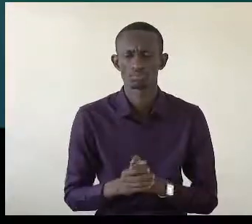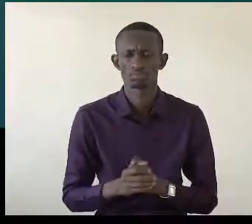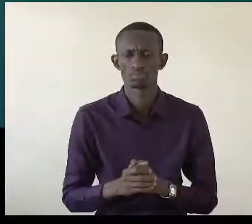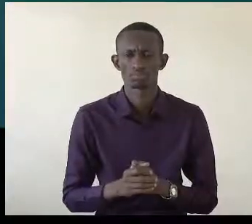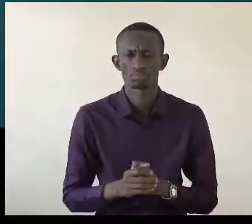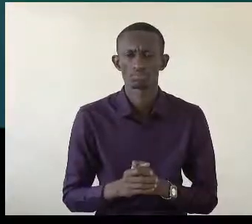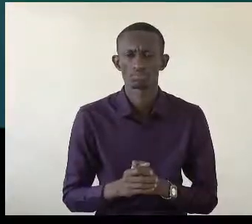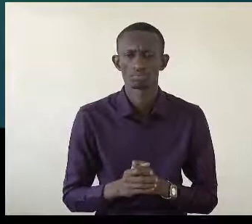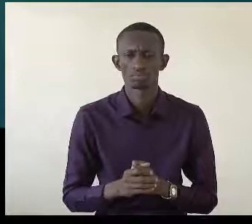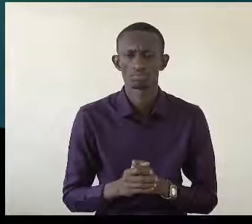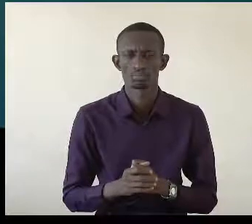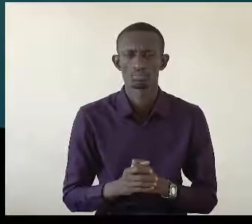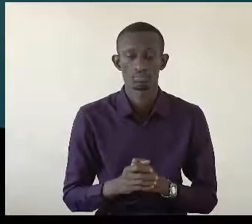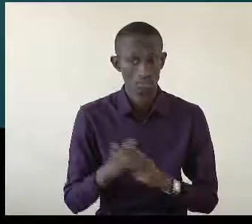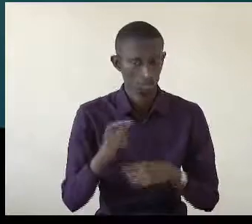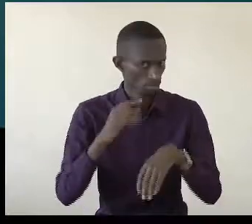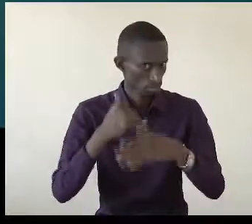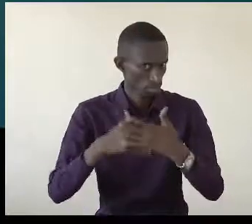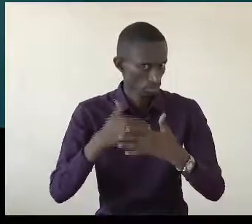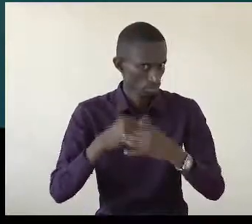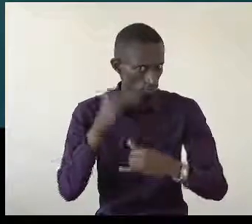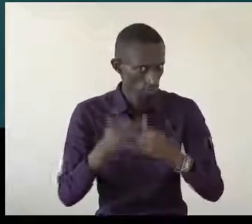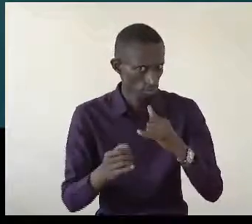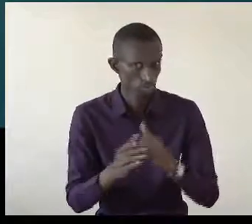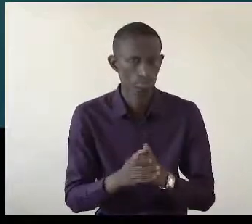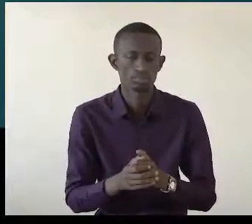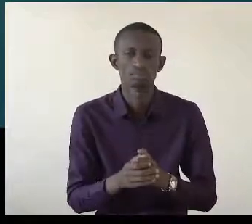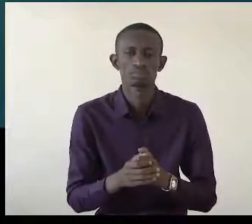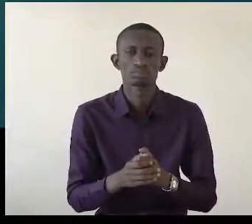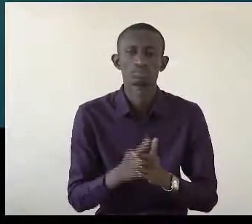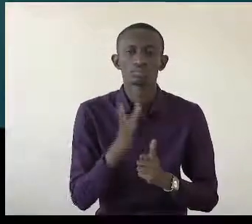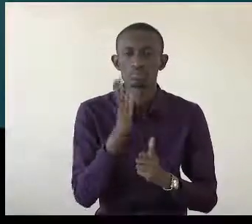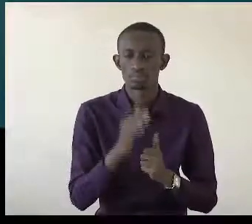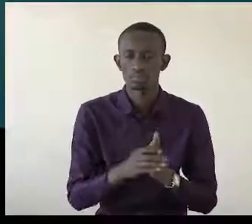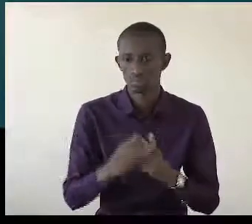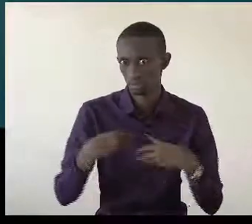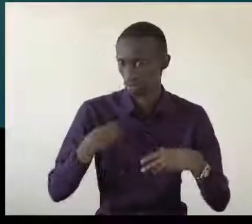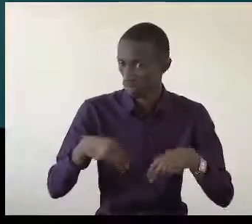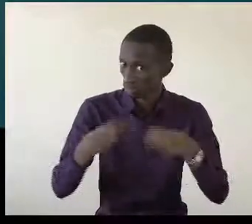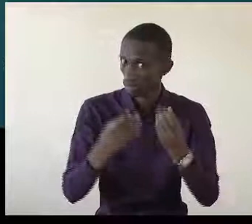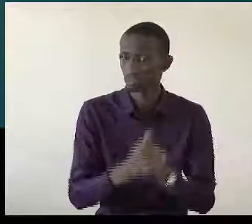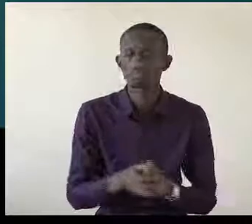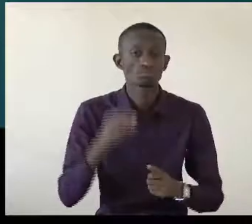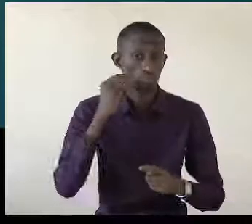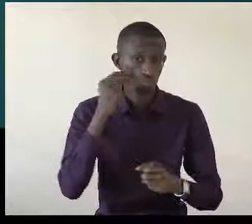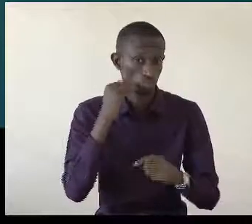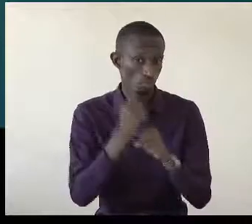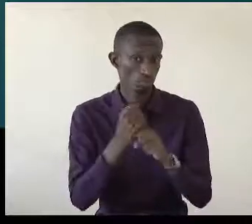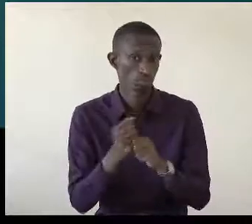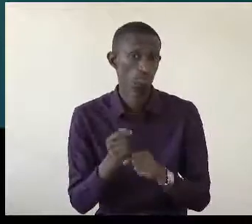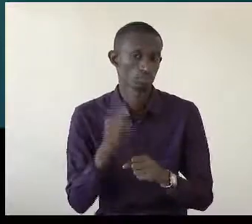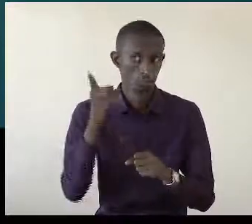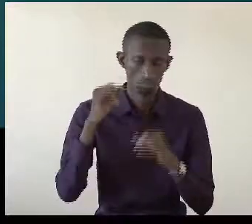And as we are approaching the end of this lesson, let me go to the homework that you will also